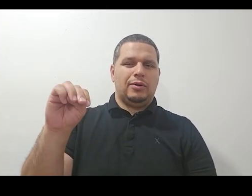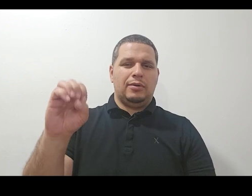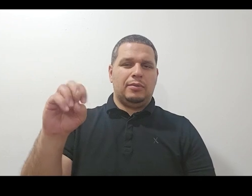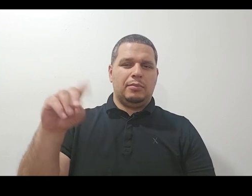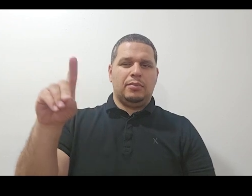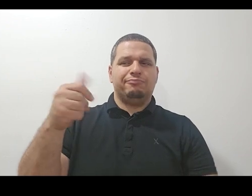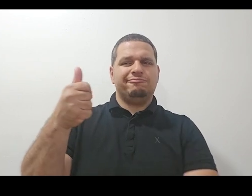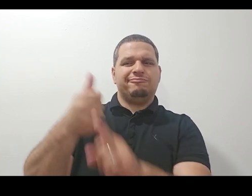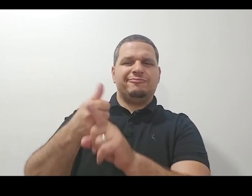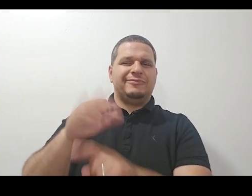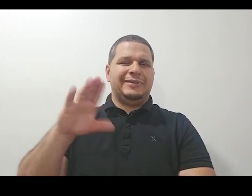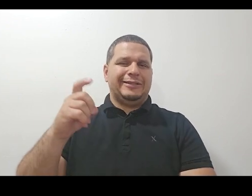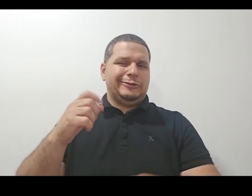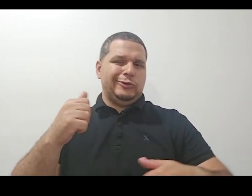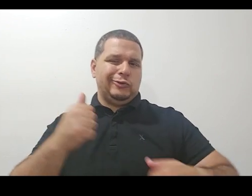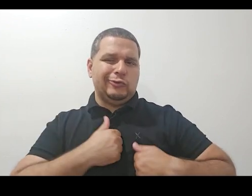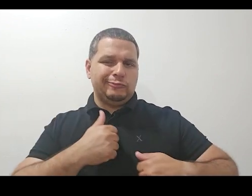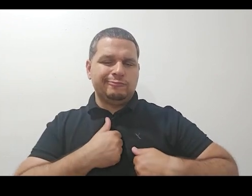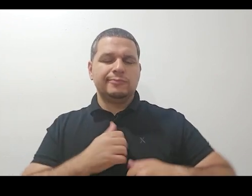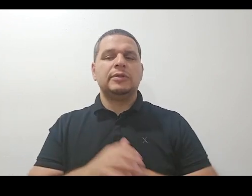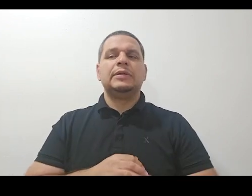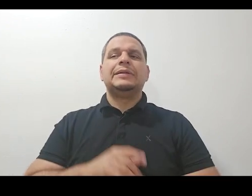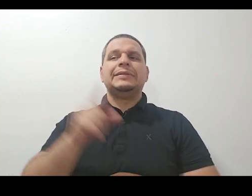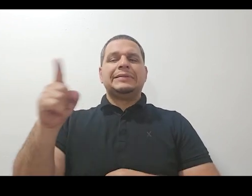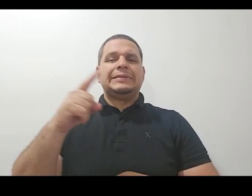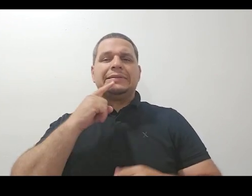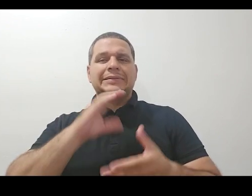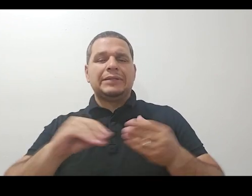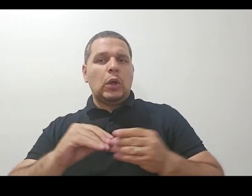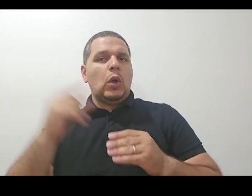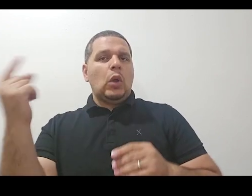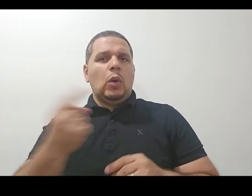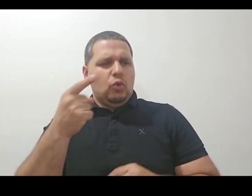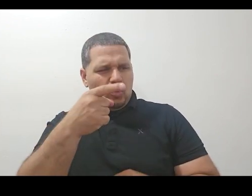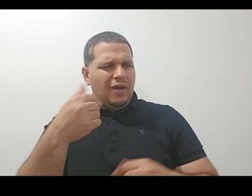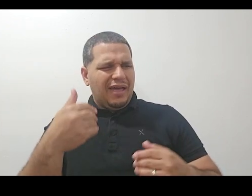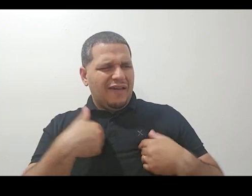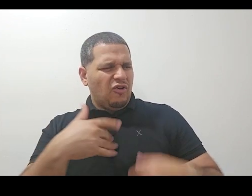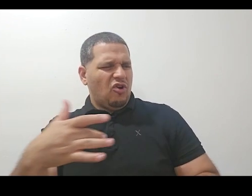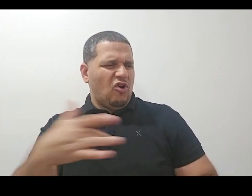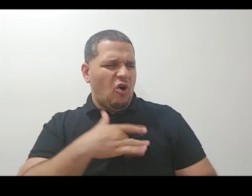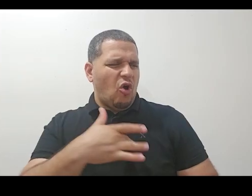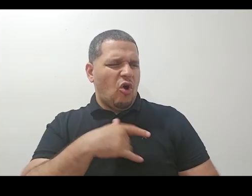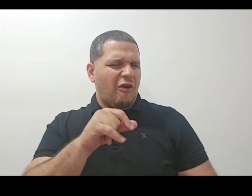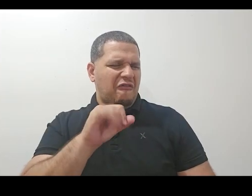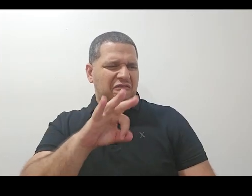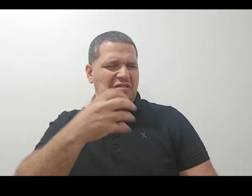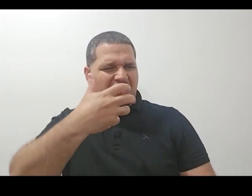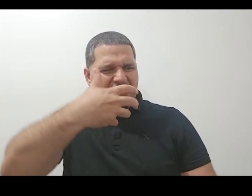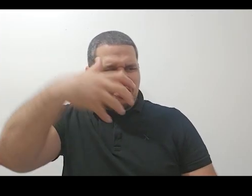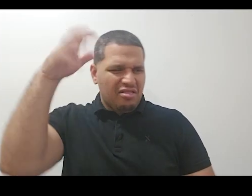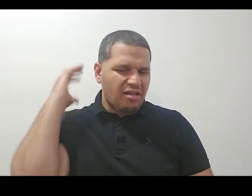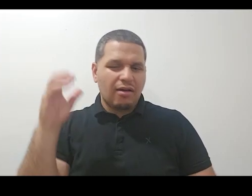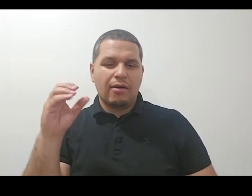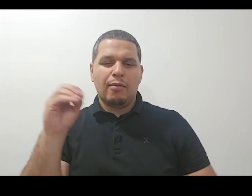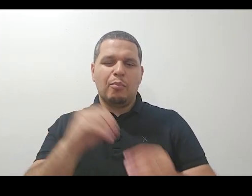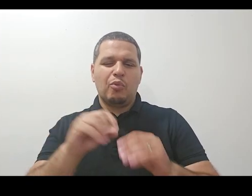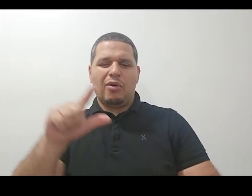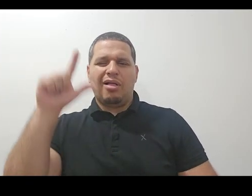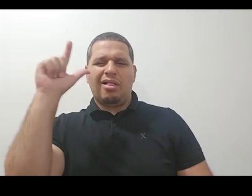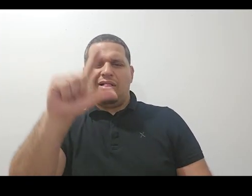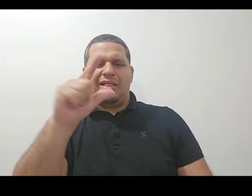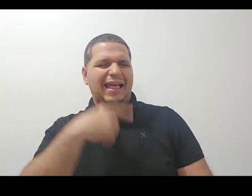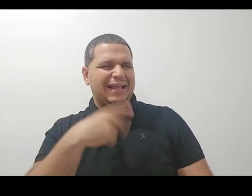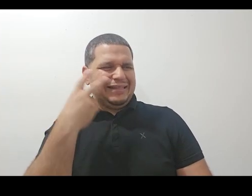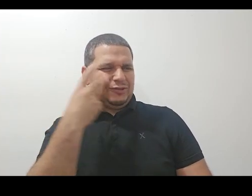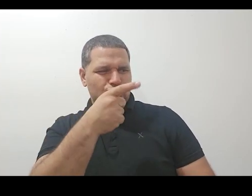Raymond. He was a vet, and he would say, always come up to me and say, you have the heart of a lion. He put an L